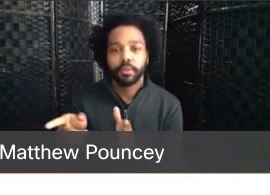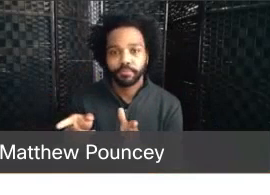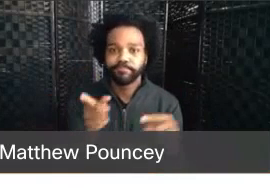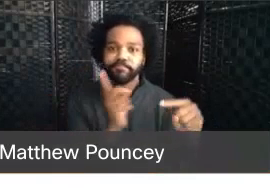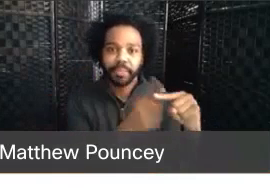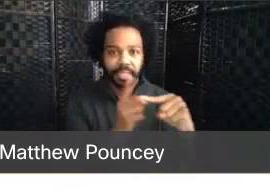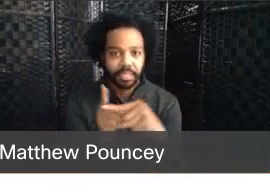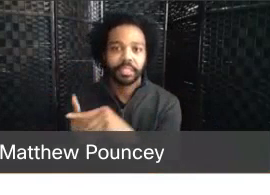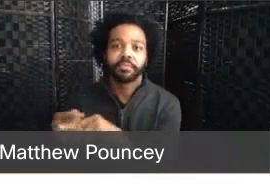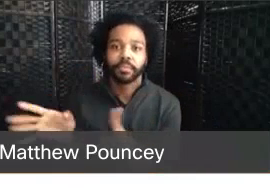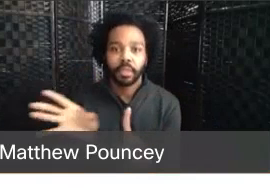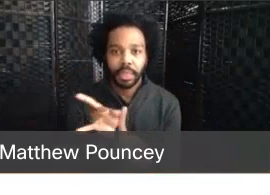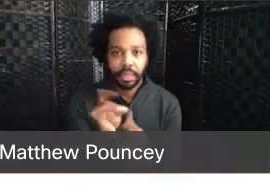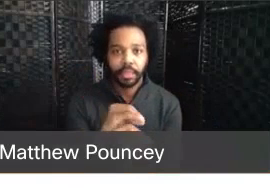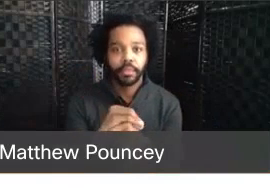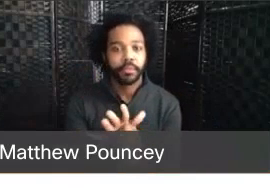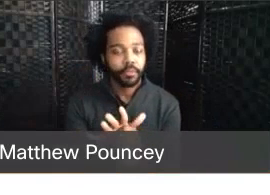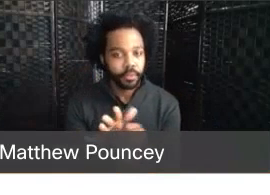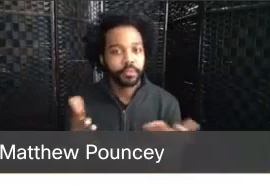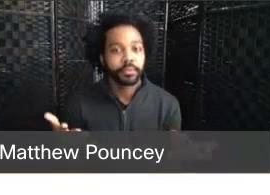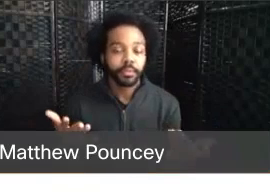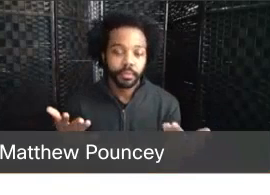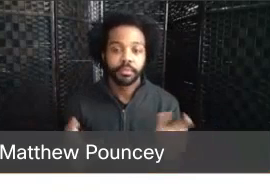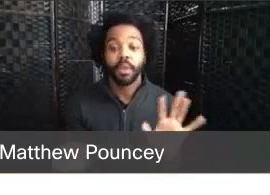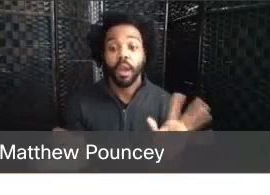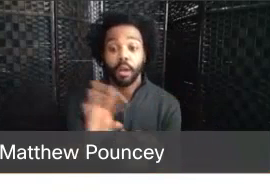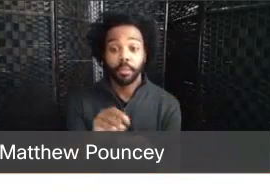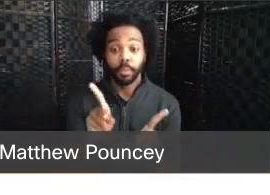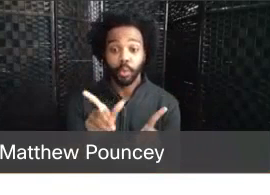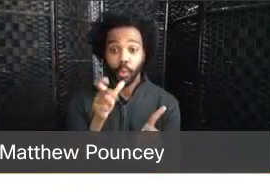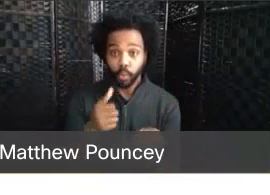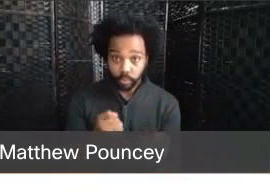for COVID-19 amongst the people that we support.